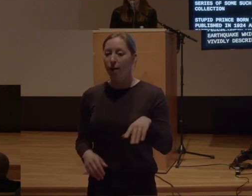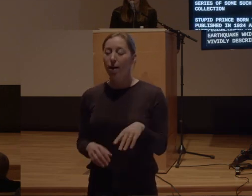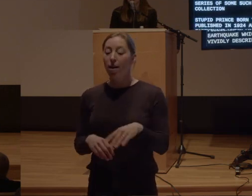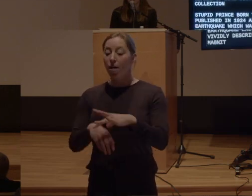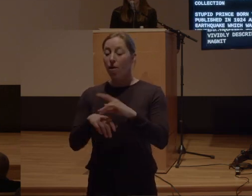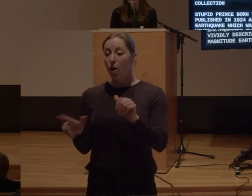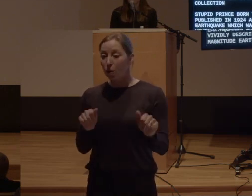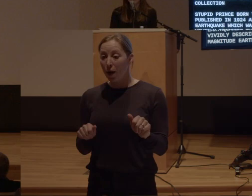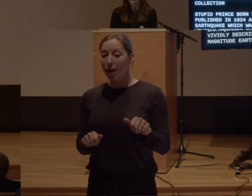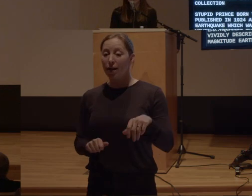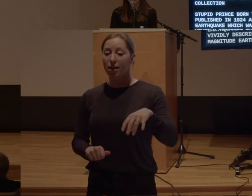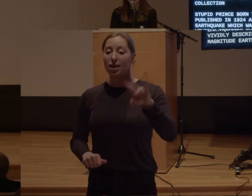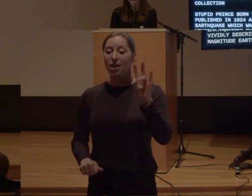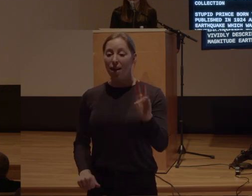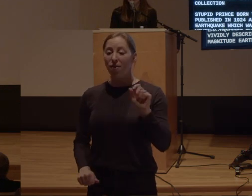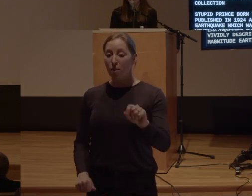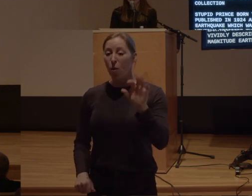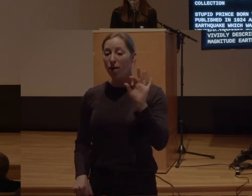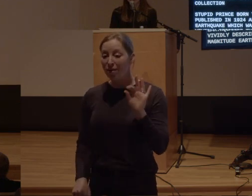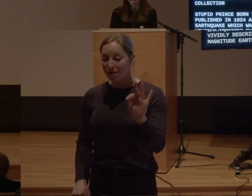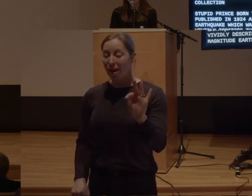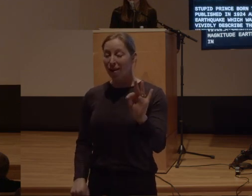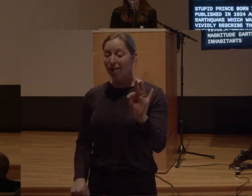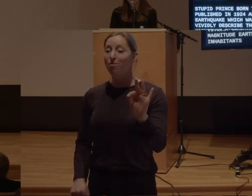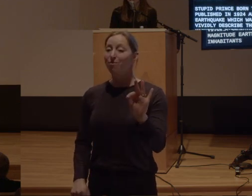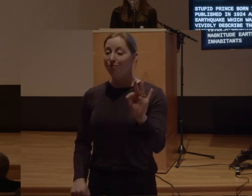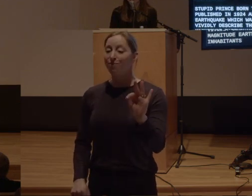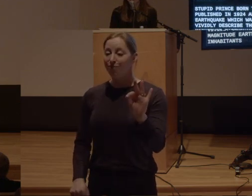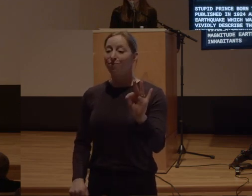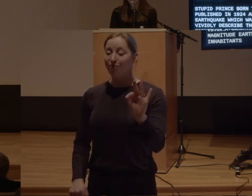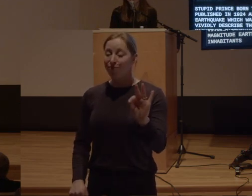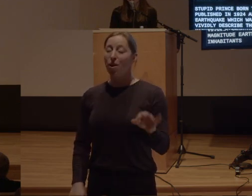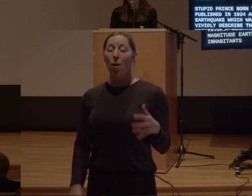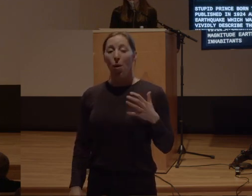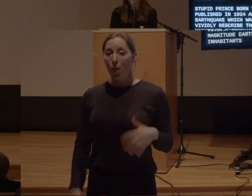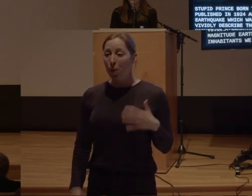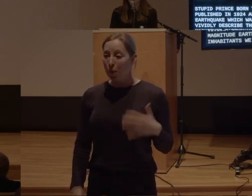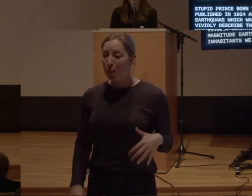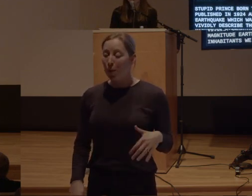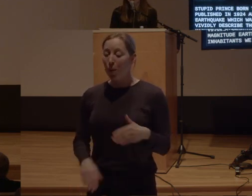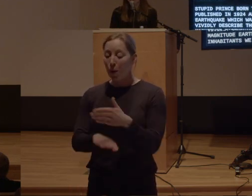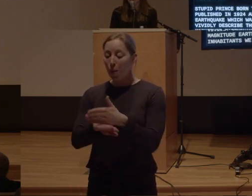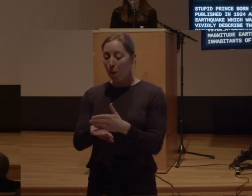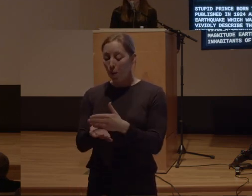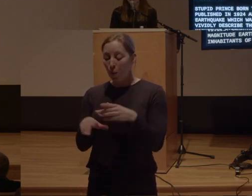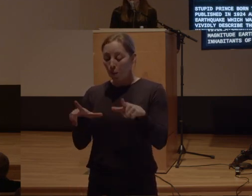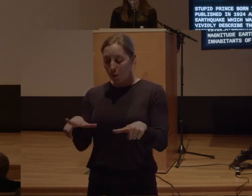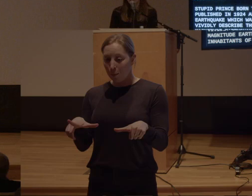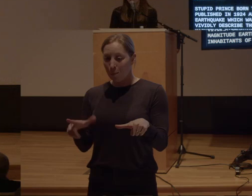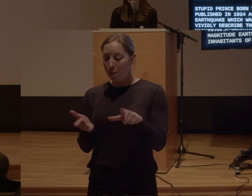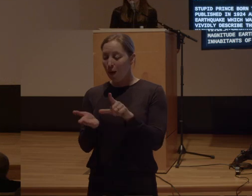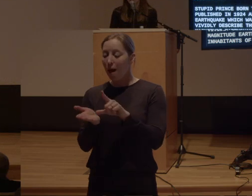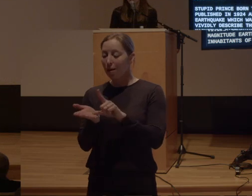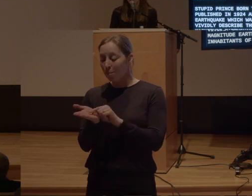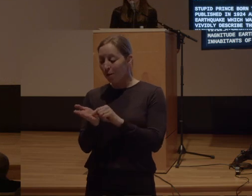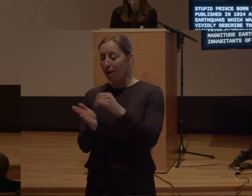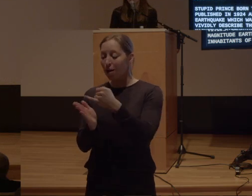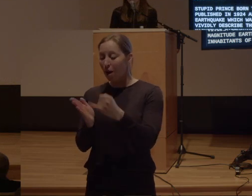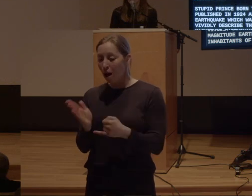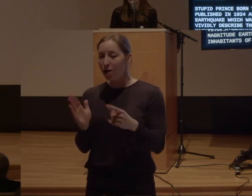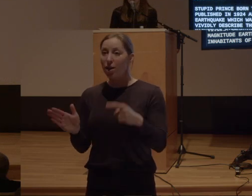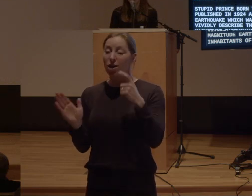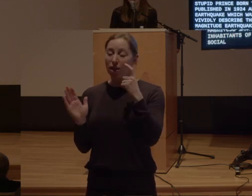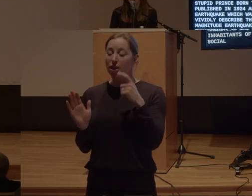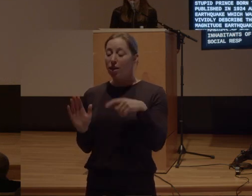magnitude earthquake on the modern city and its inhabitants. Woodblock print artists of the 20th century saw it as their